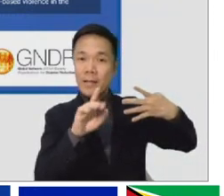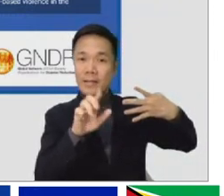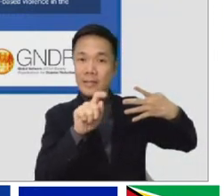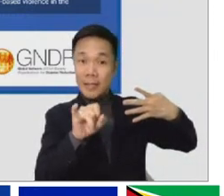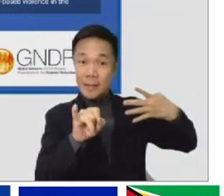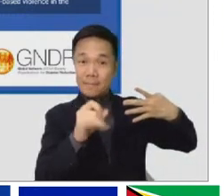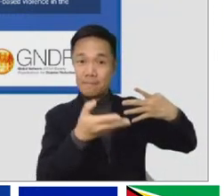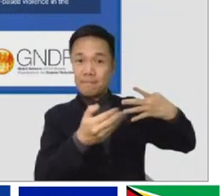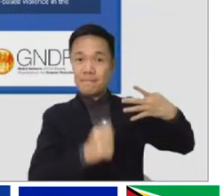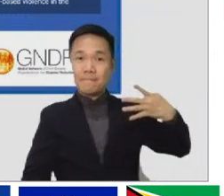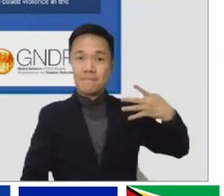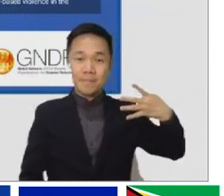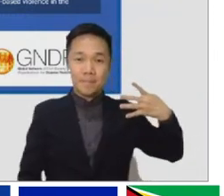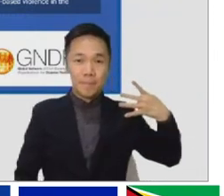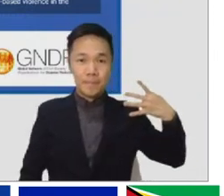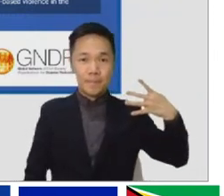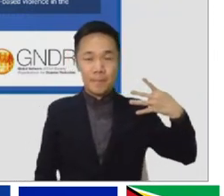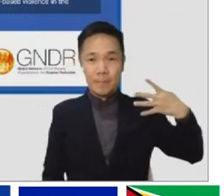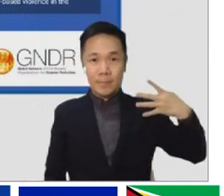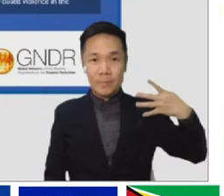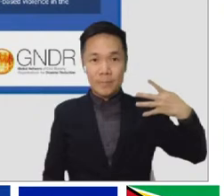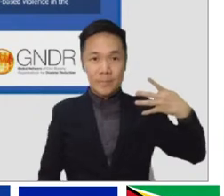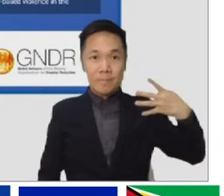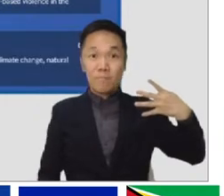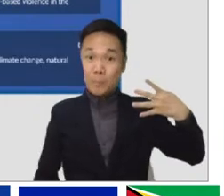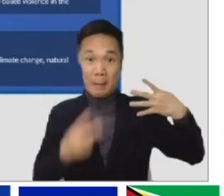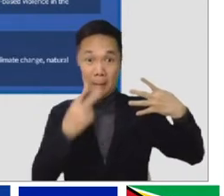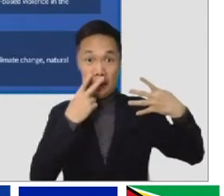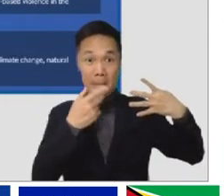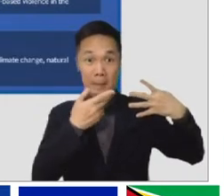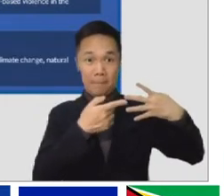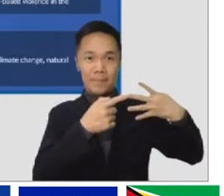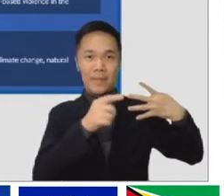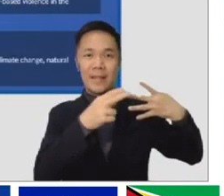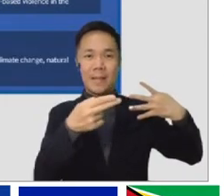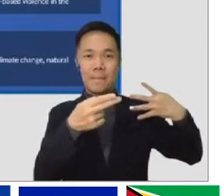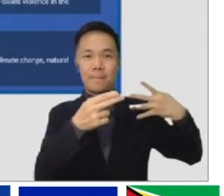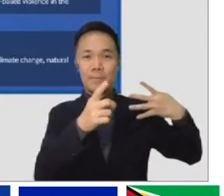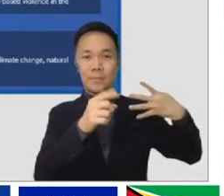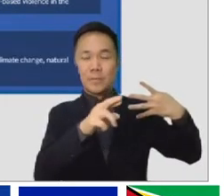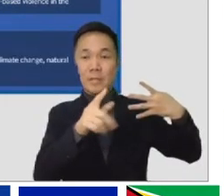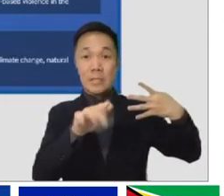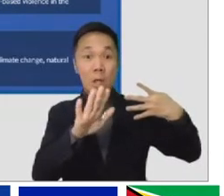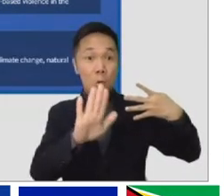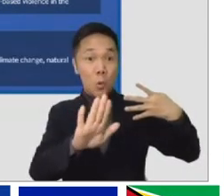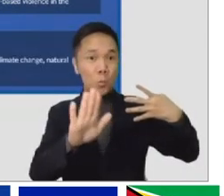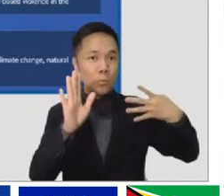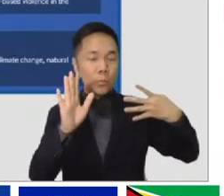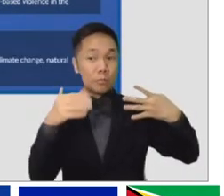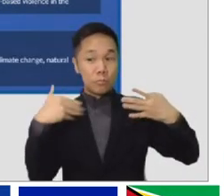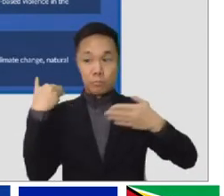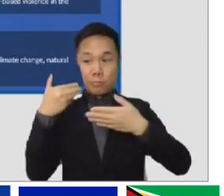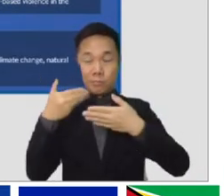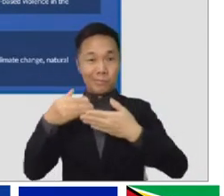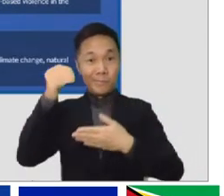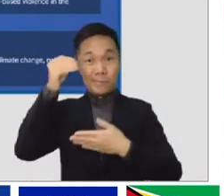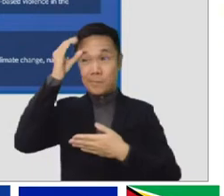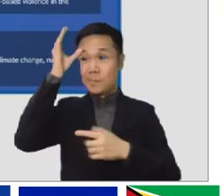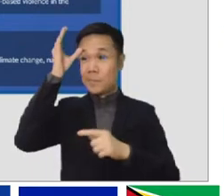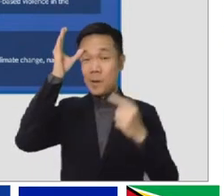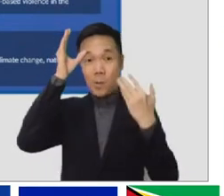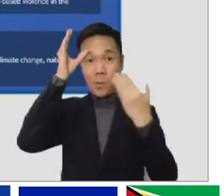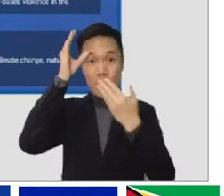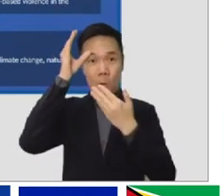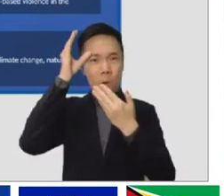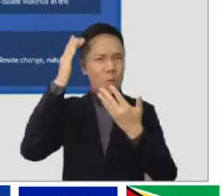And it goes as follows. What is the accumulated experience to face new health challenges